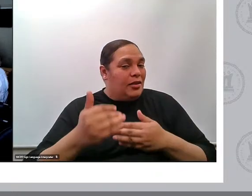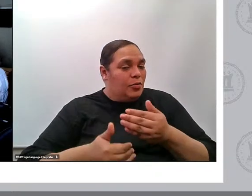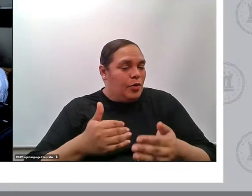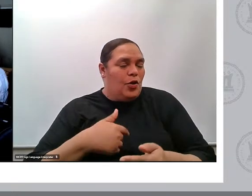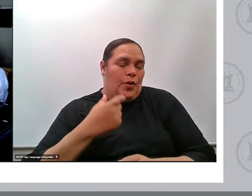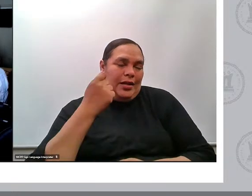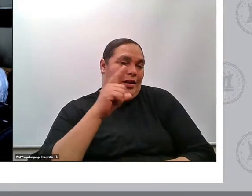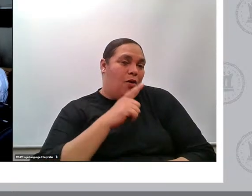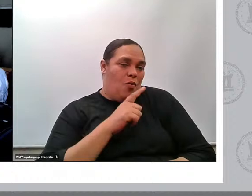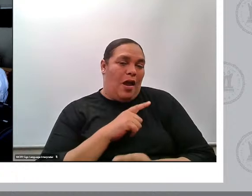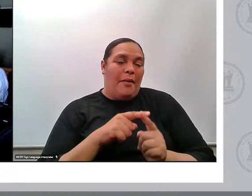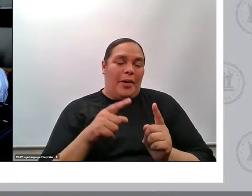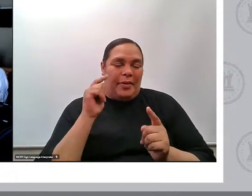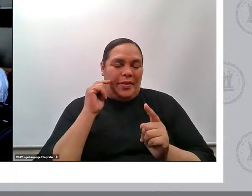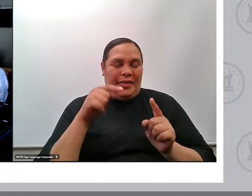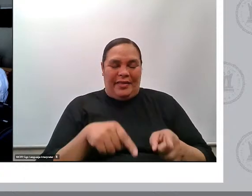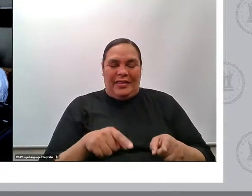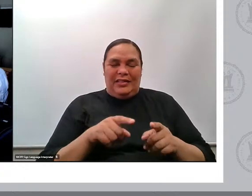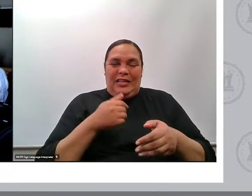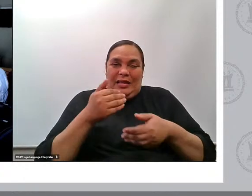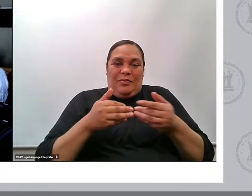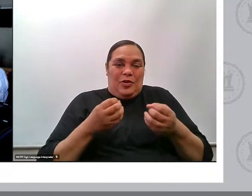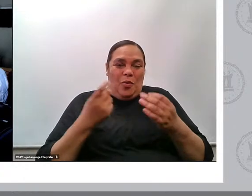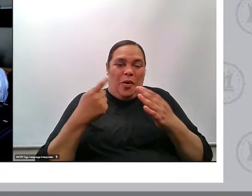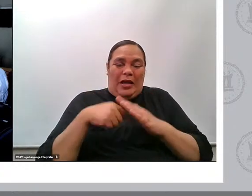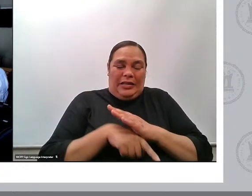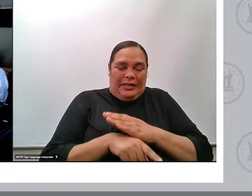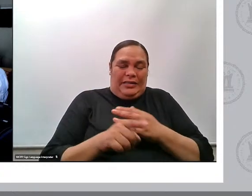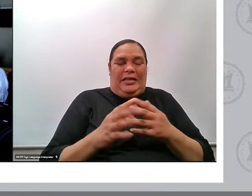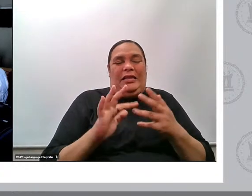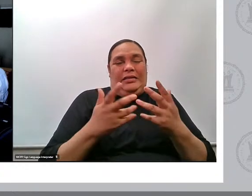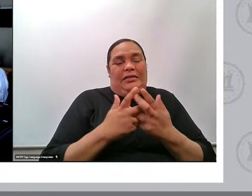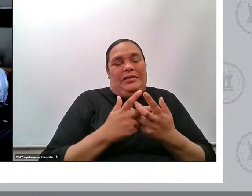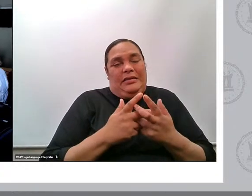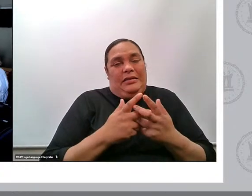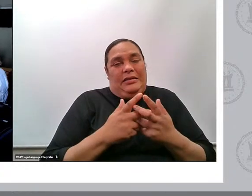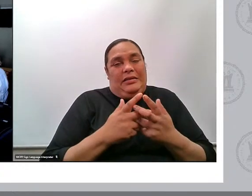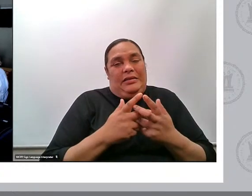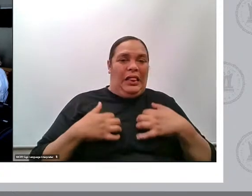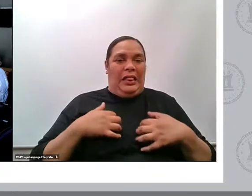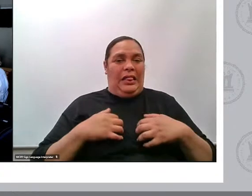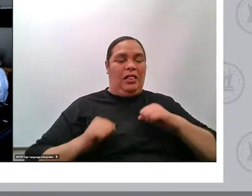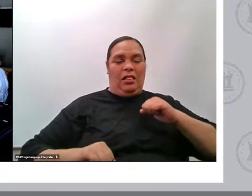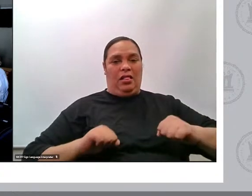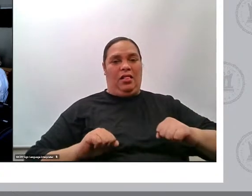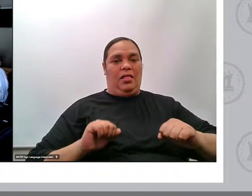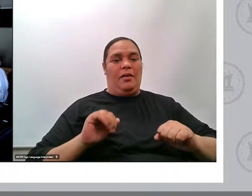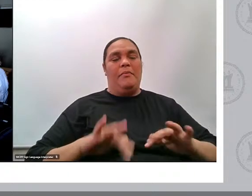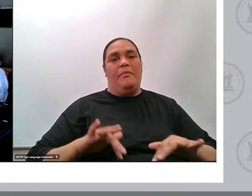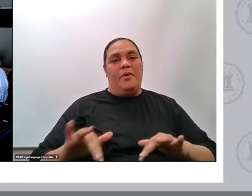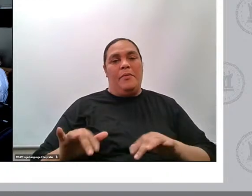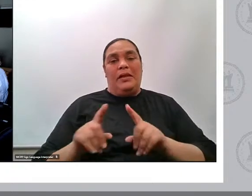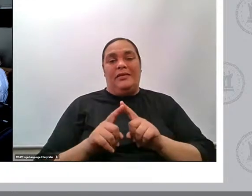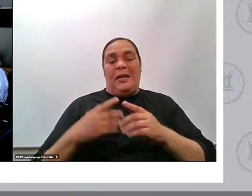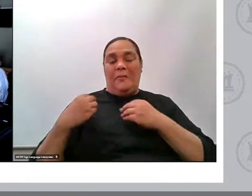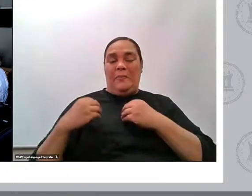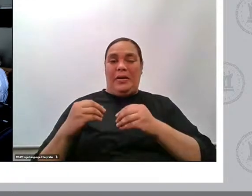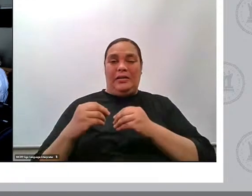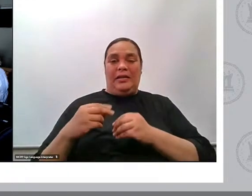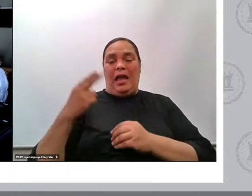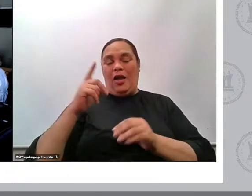do think that this serves as a hindrance for many people, particularly busy,